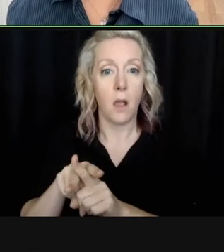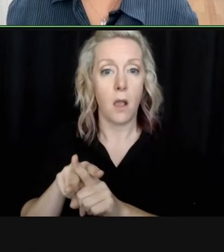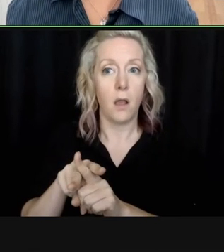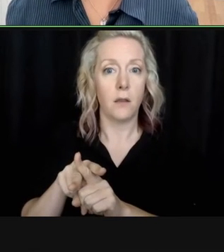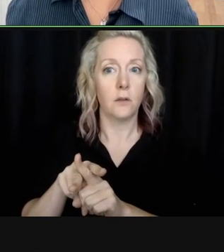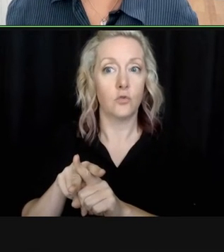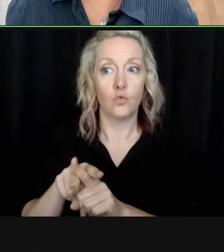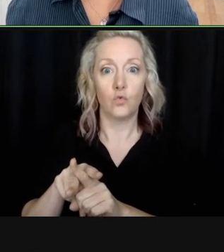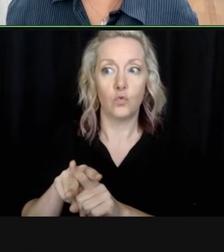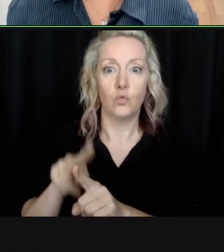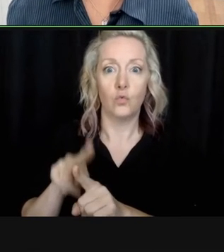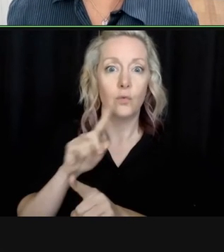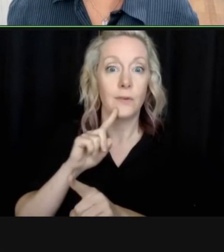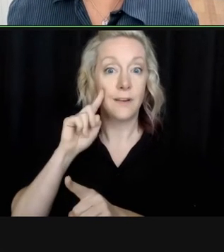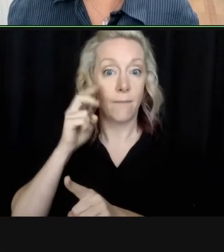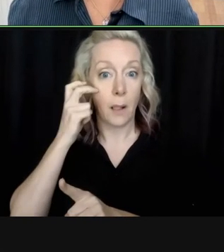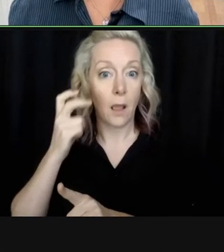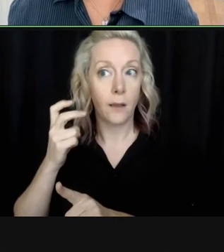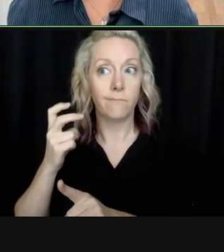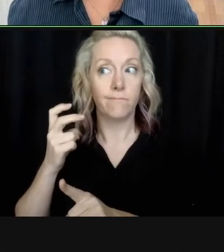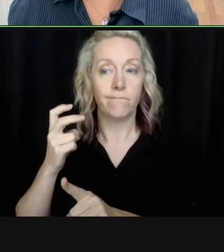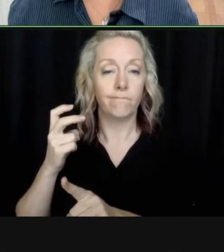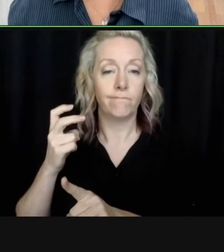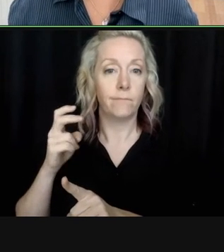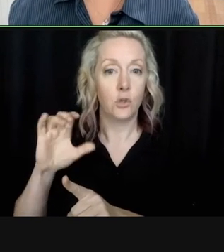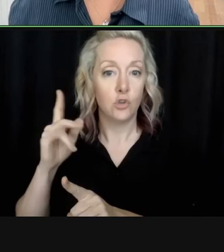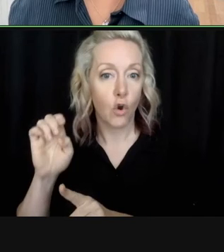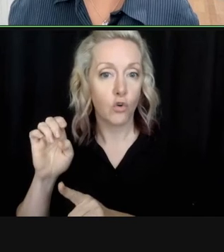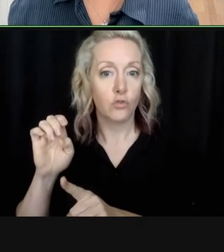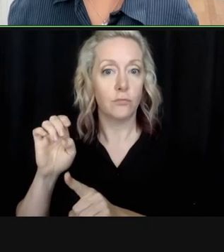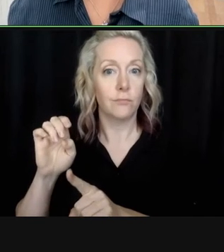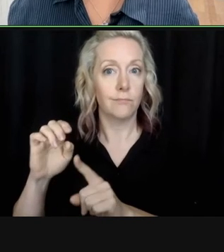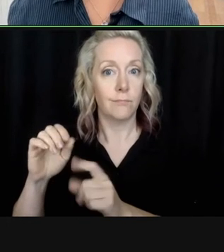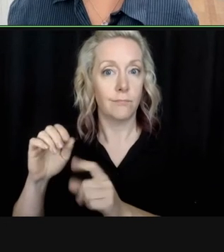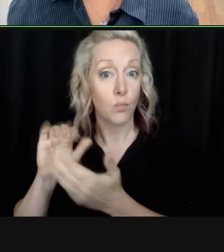deaf-blind practices or good charge-related practices.